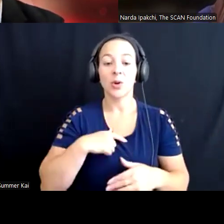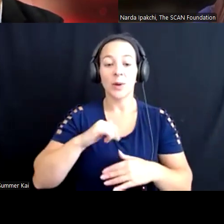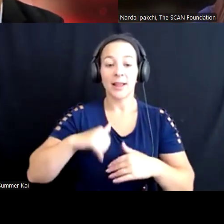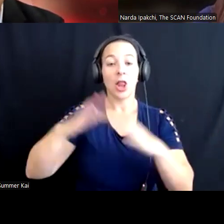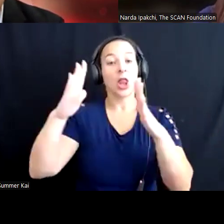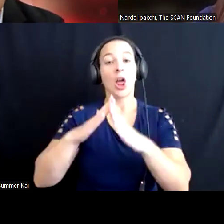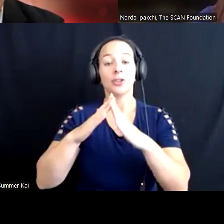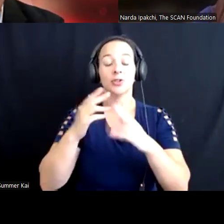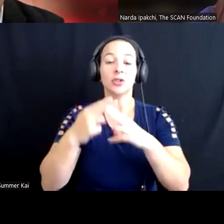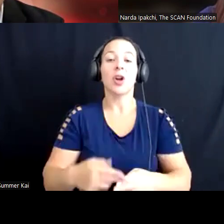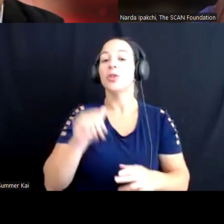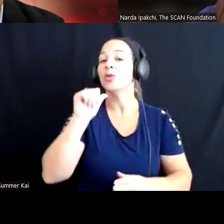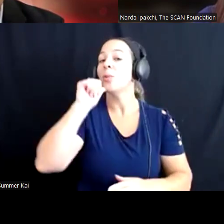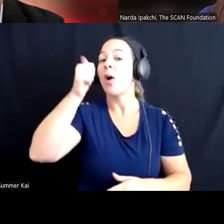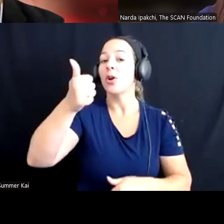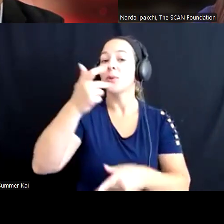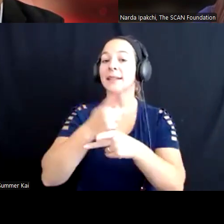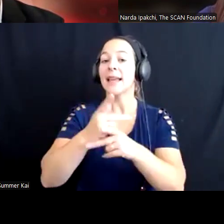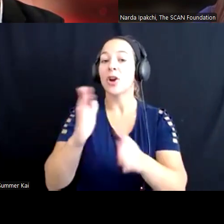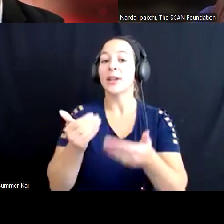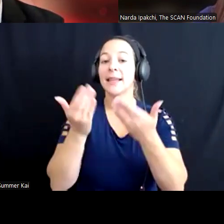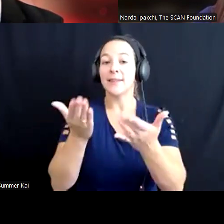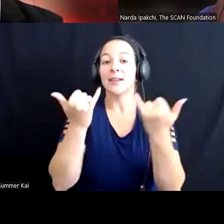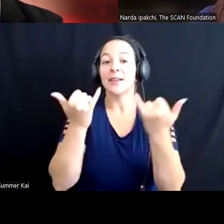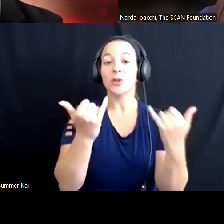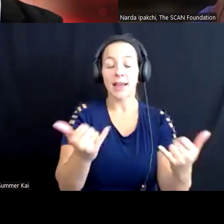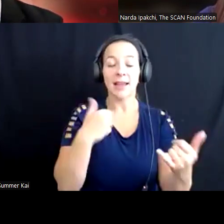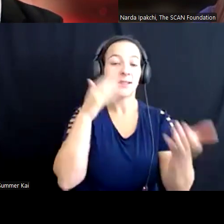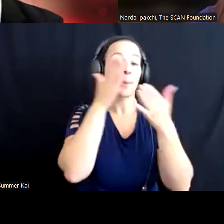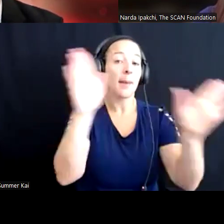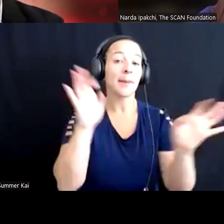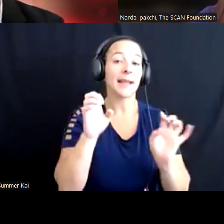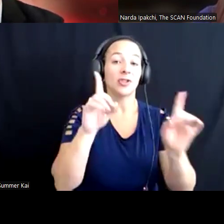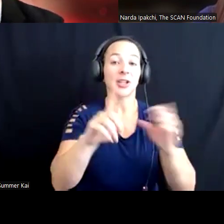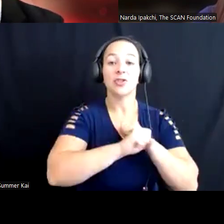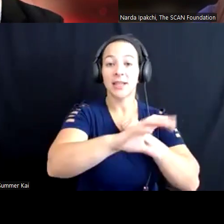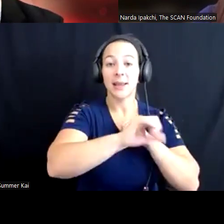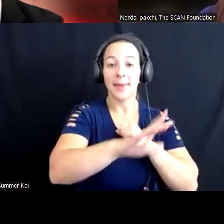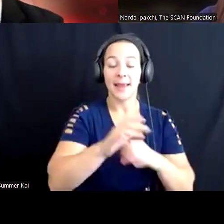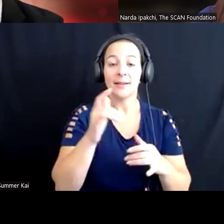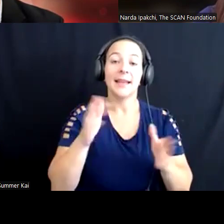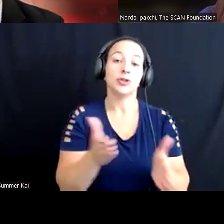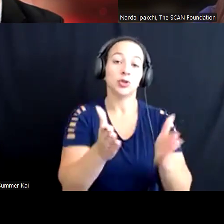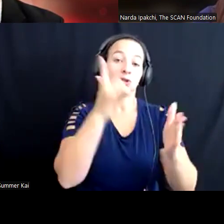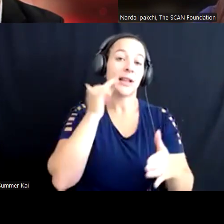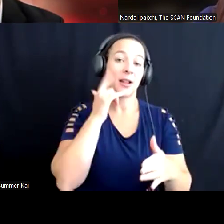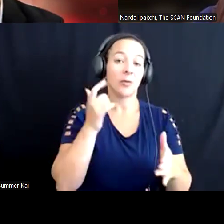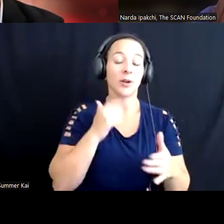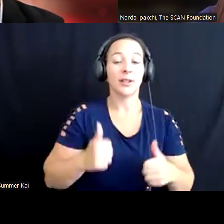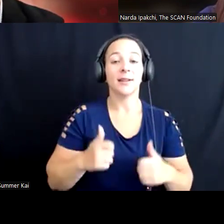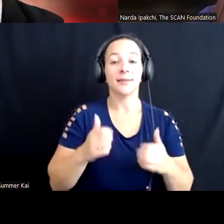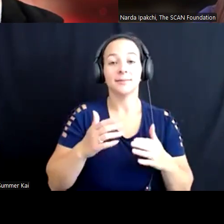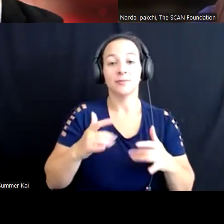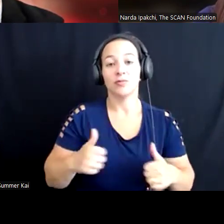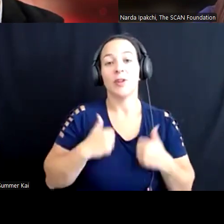Tomorrow's Caregiving Today, a public education campaign that is encouraging California residents of all ages to learn